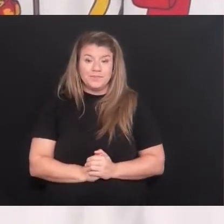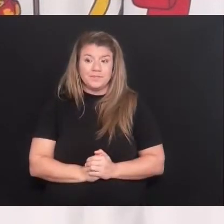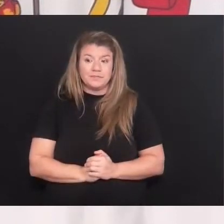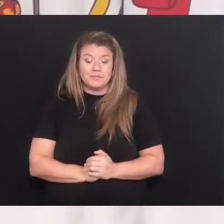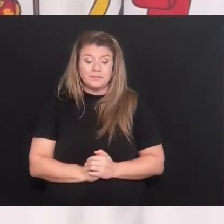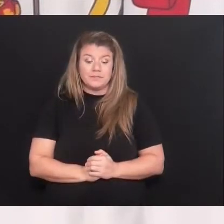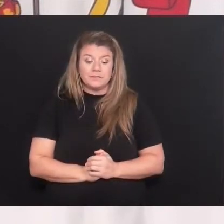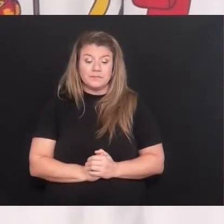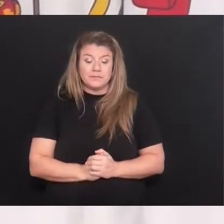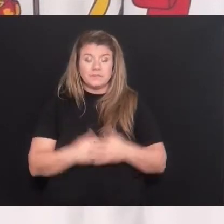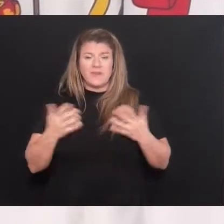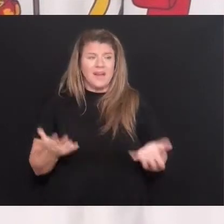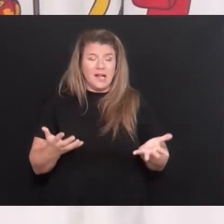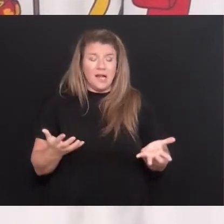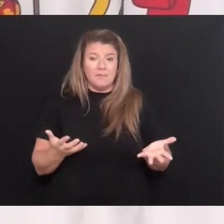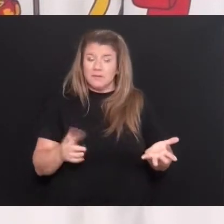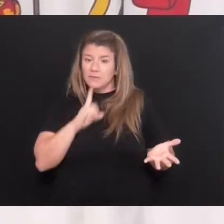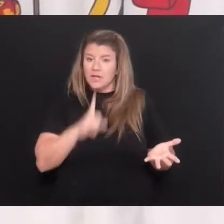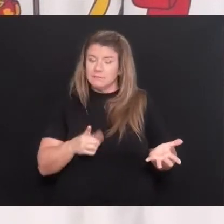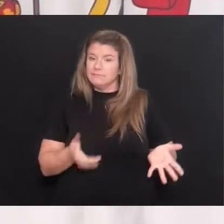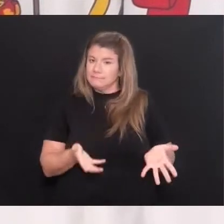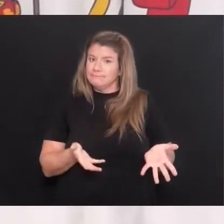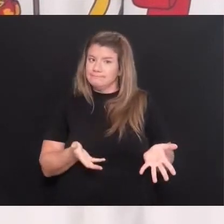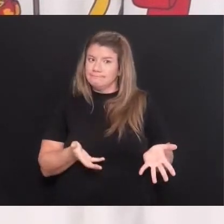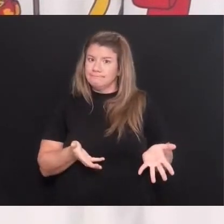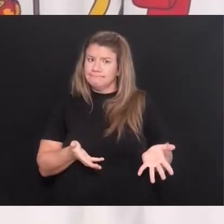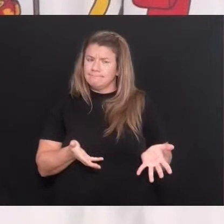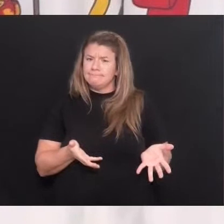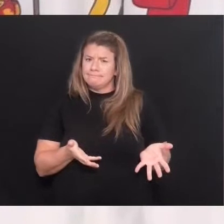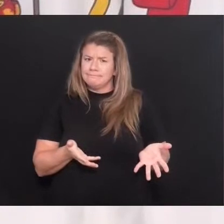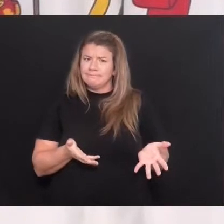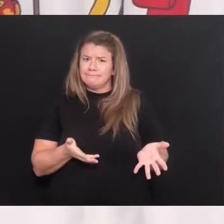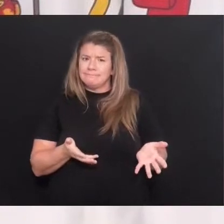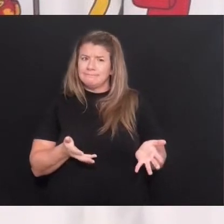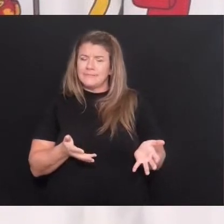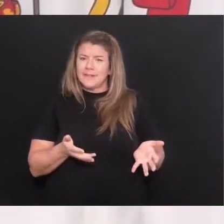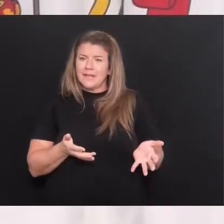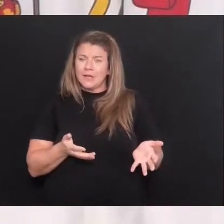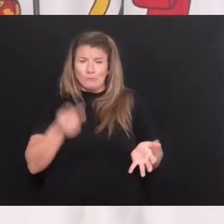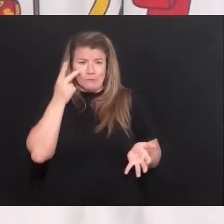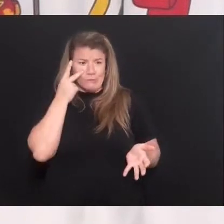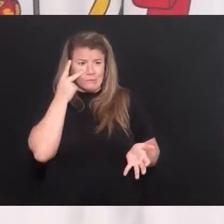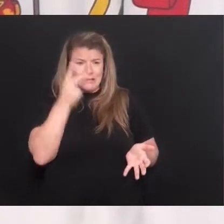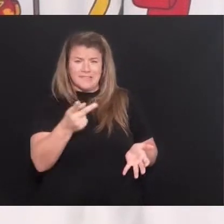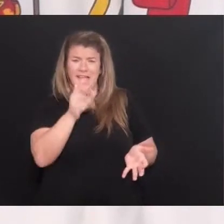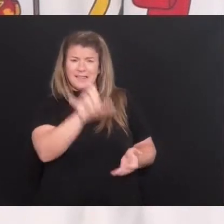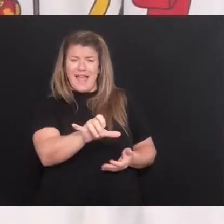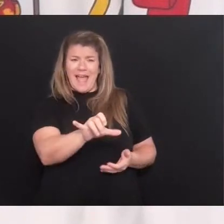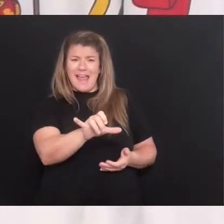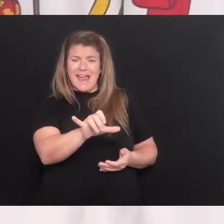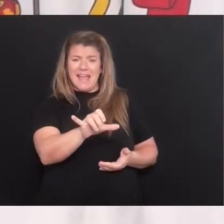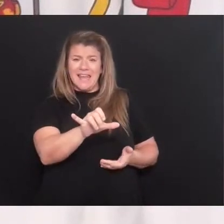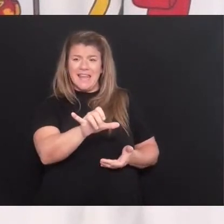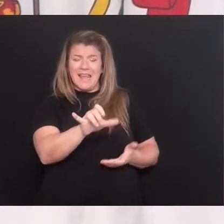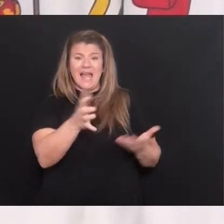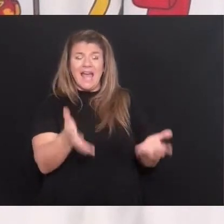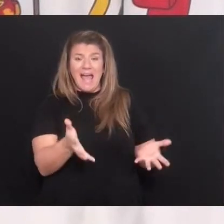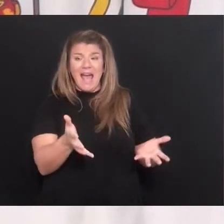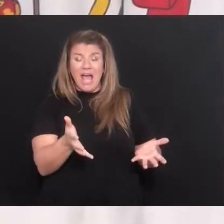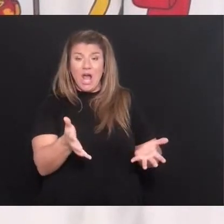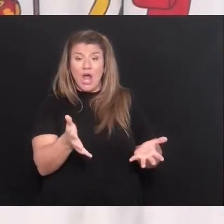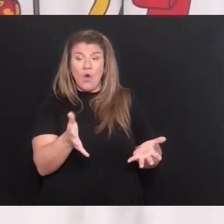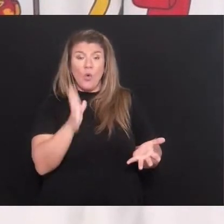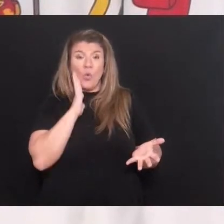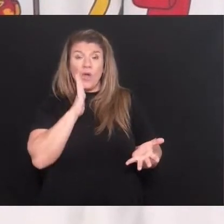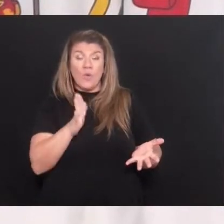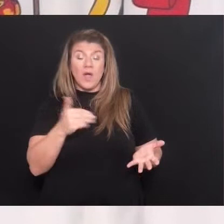This is a no-brainer too. Without any question whatsoever, we're going to end up